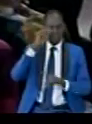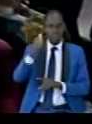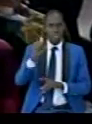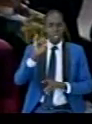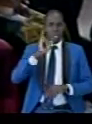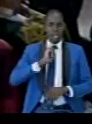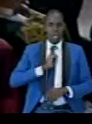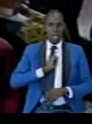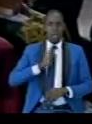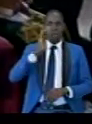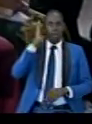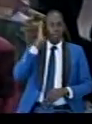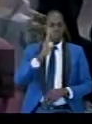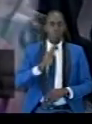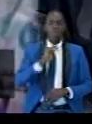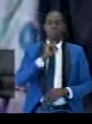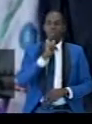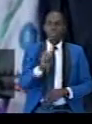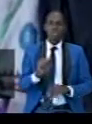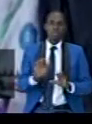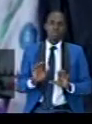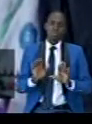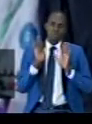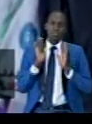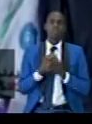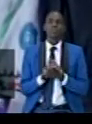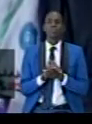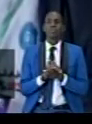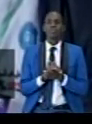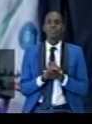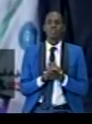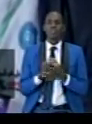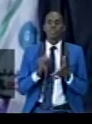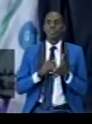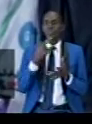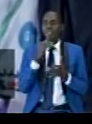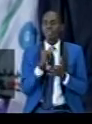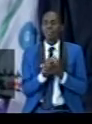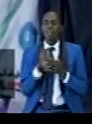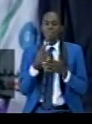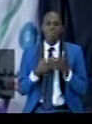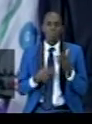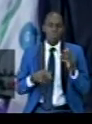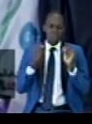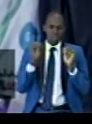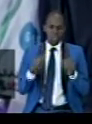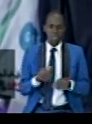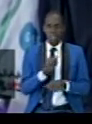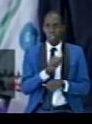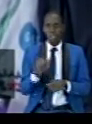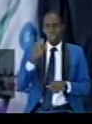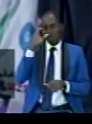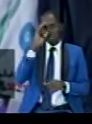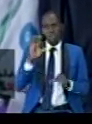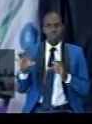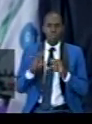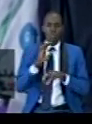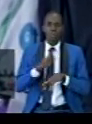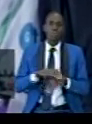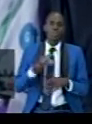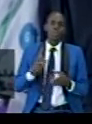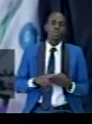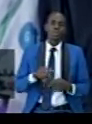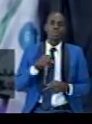yourself. It says, what can man do unto me?